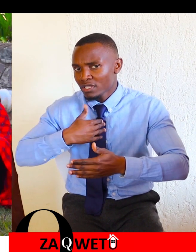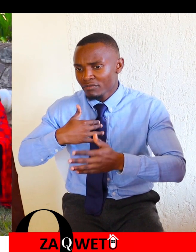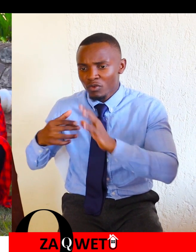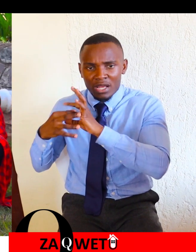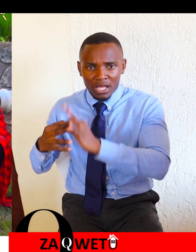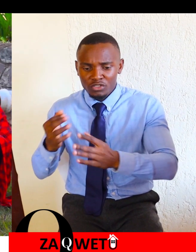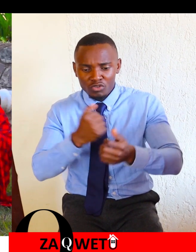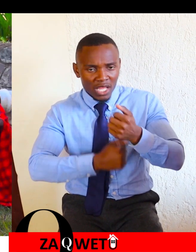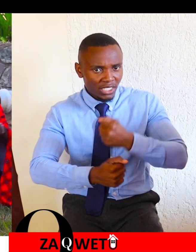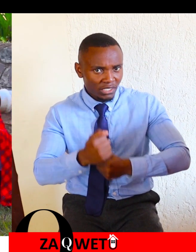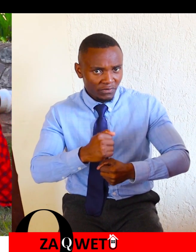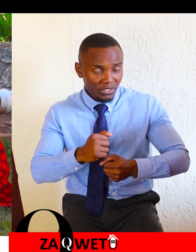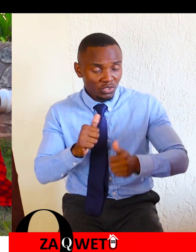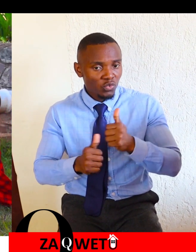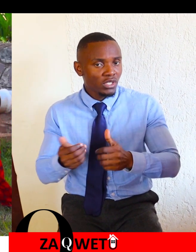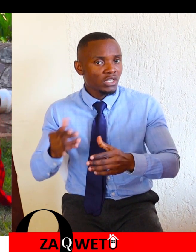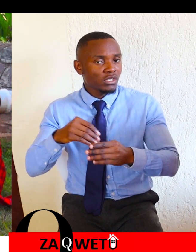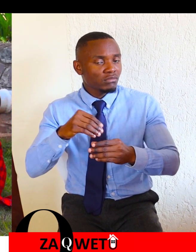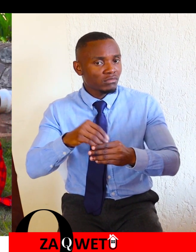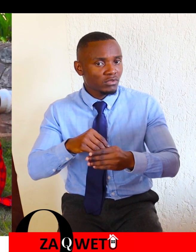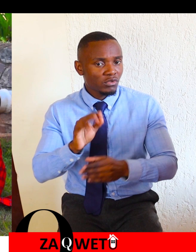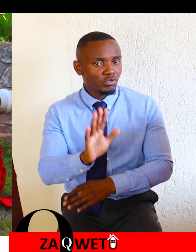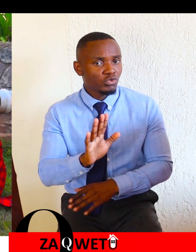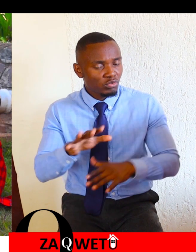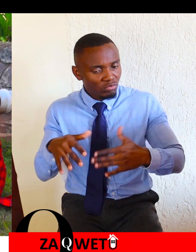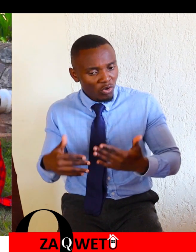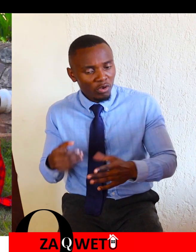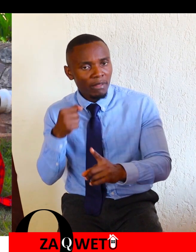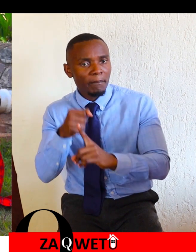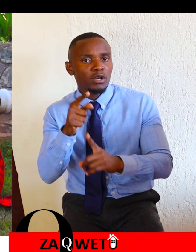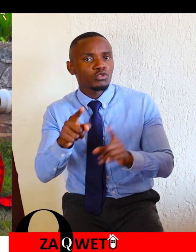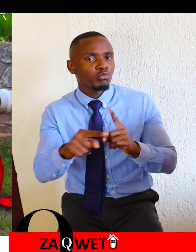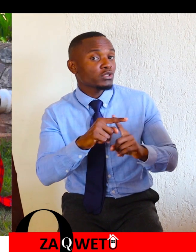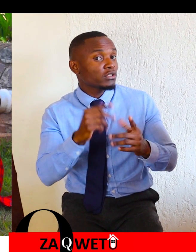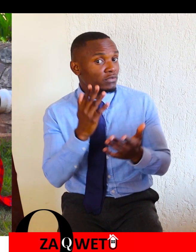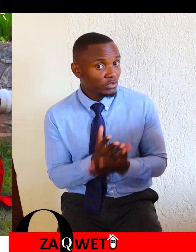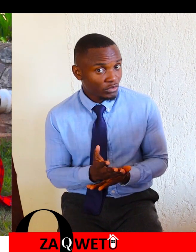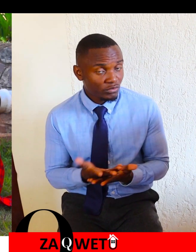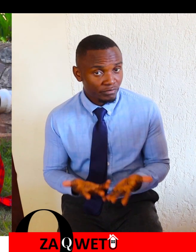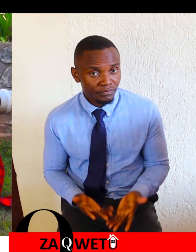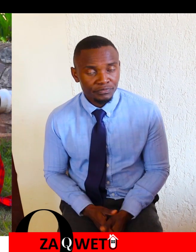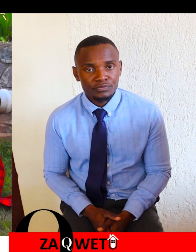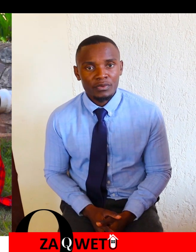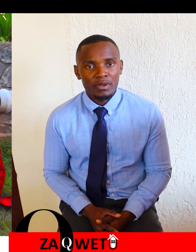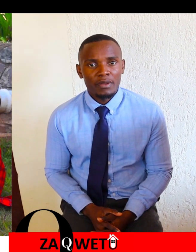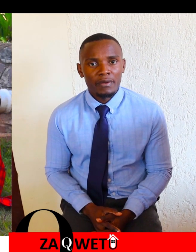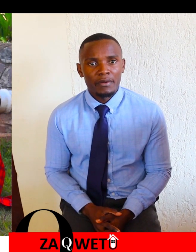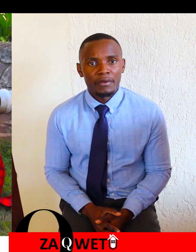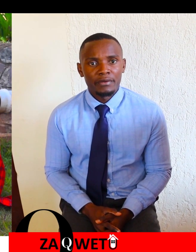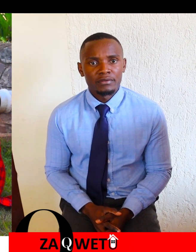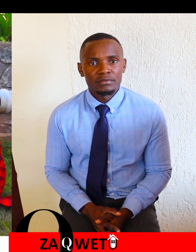in cultural activities which will include you and impact you positively?